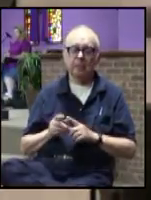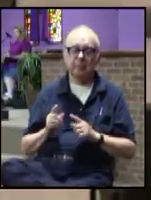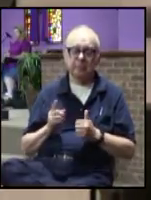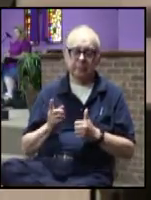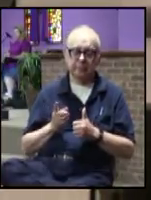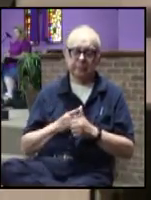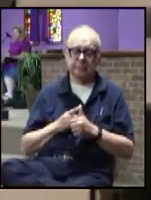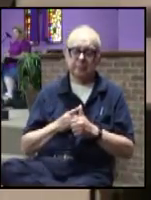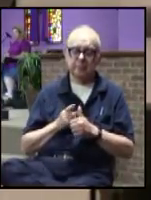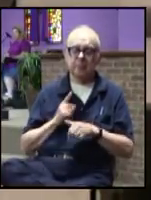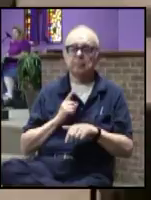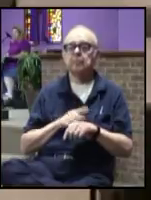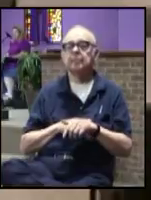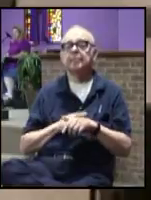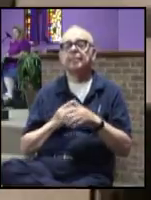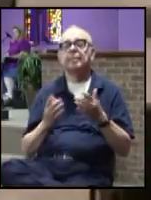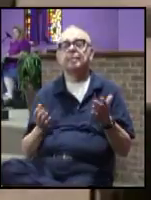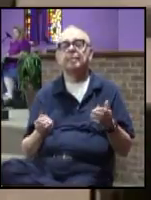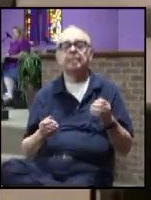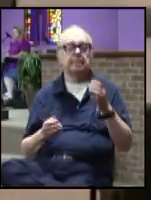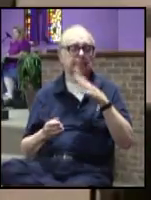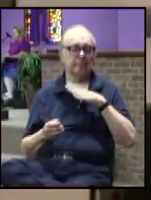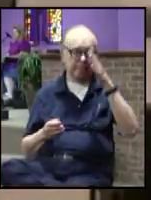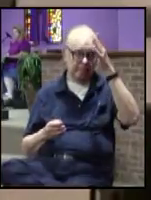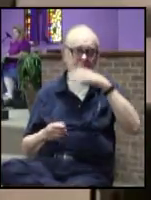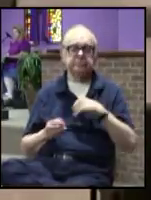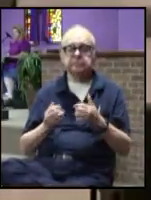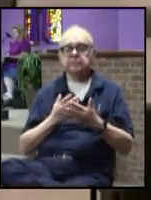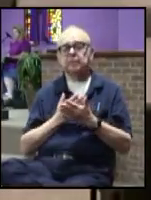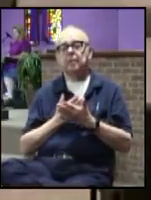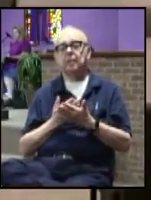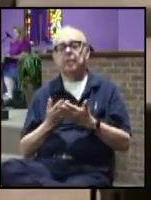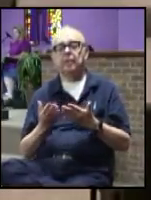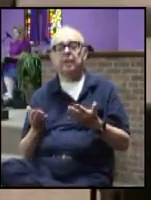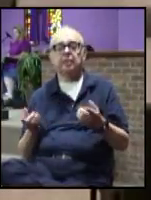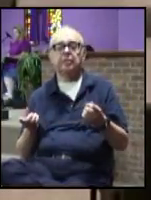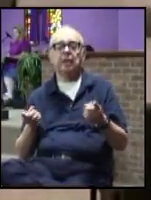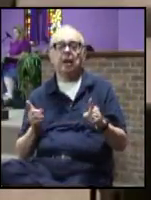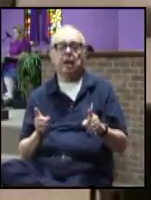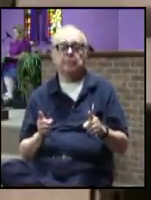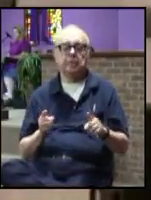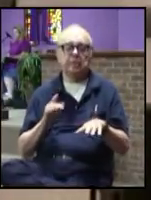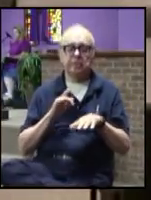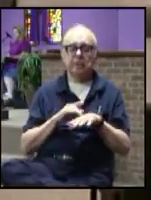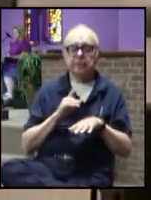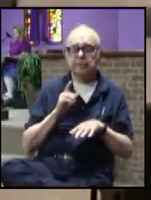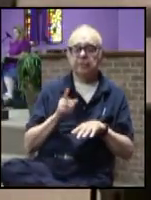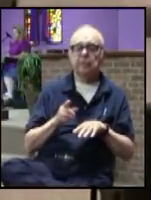The first time, ladies and gentlemen, when the thing comes around